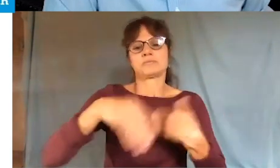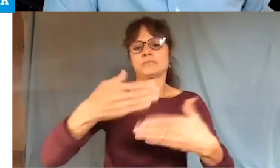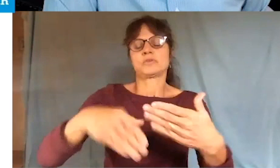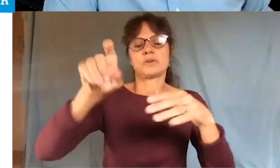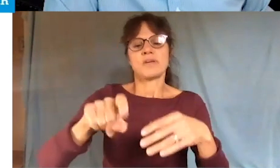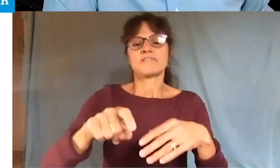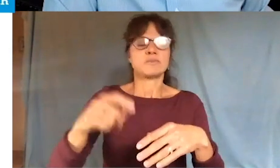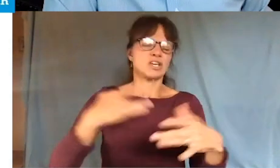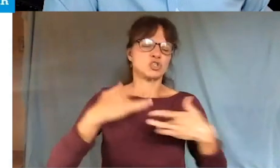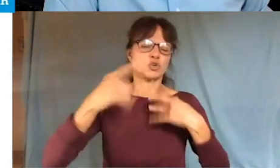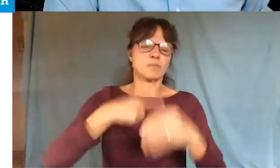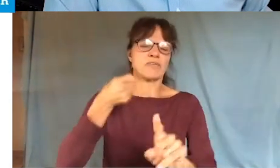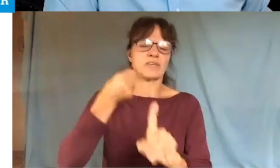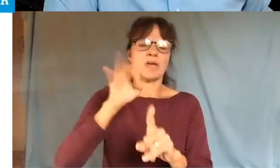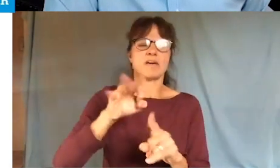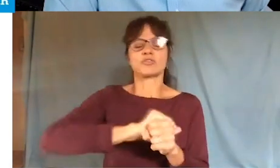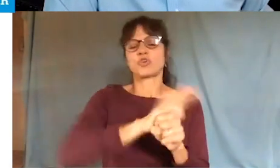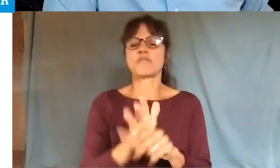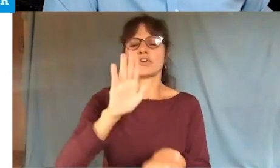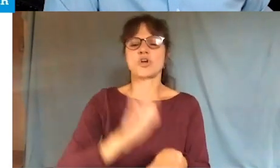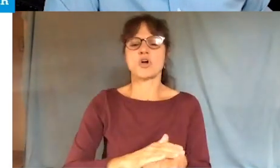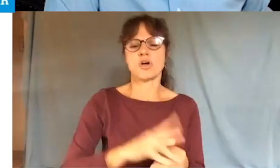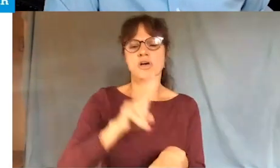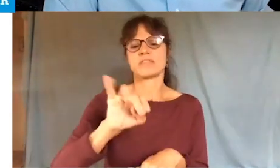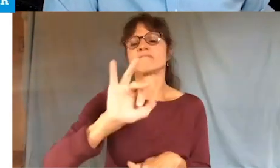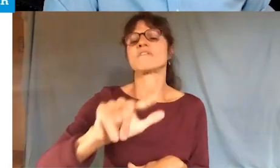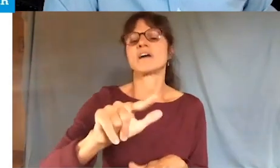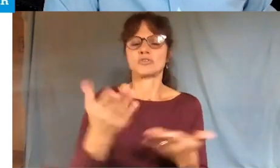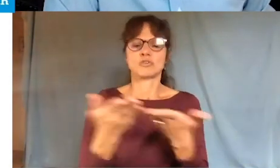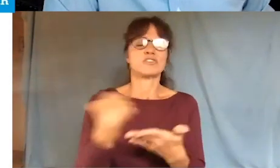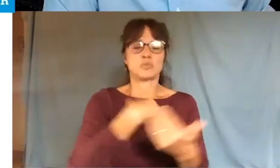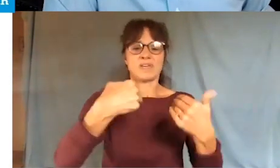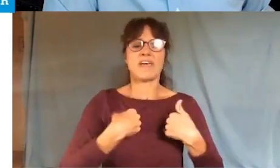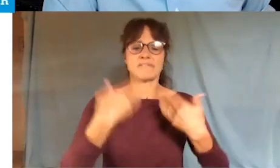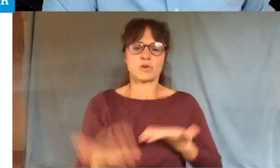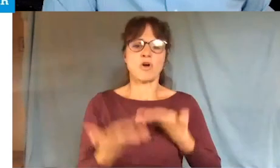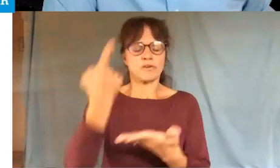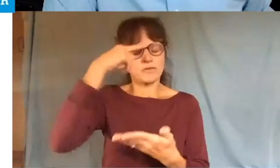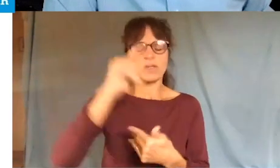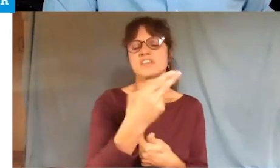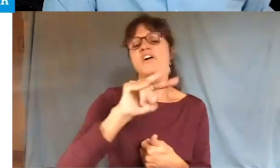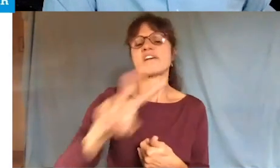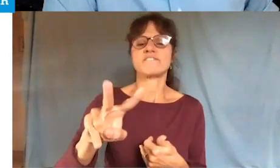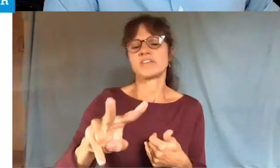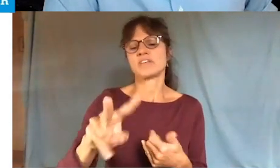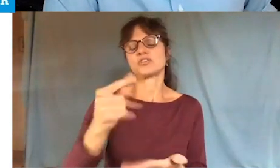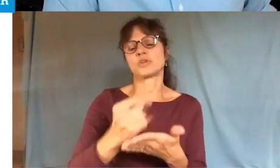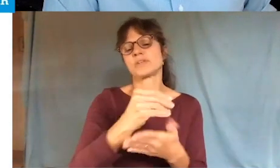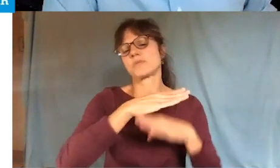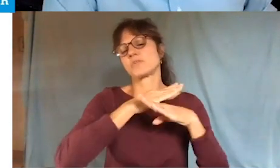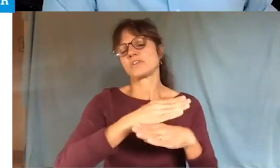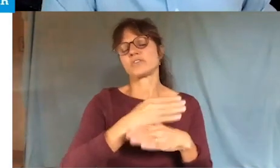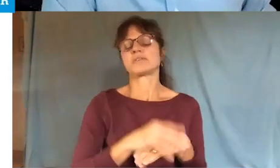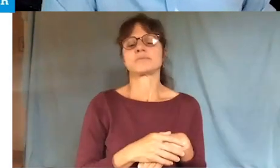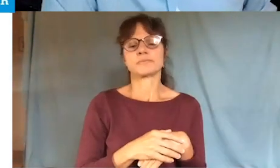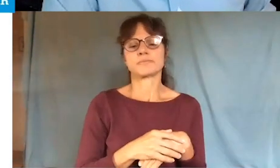very concerned is the impact of COVID-19 on the vital services that we have, both in HIV treatment and prevention. The first